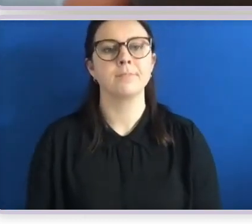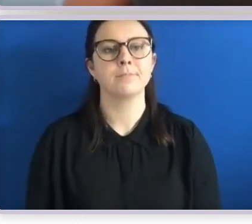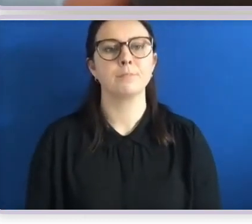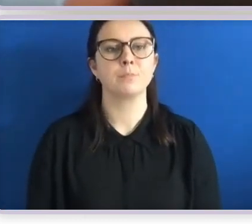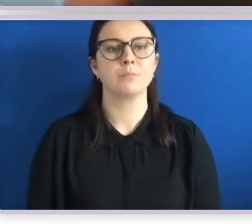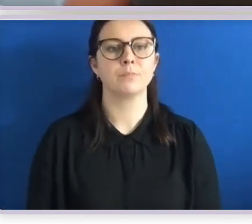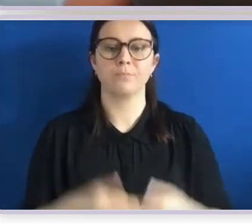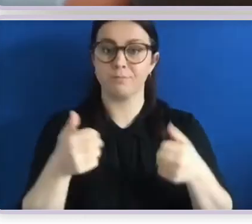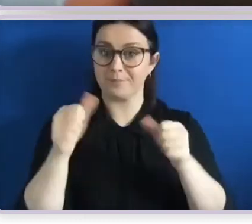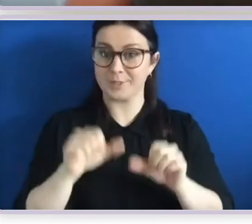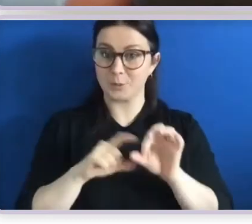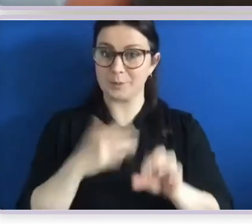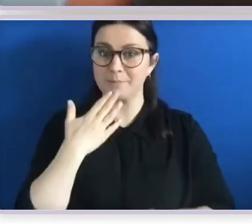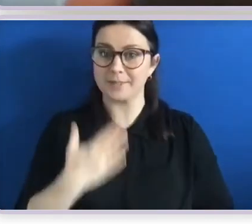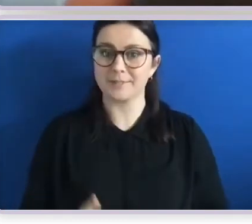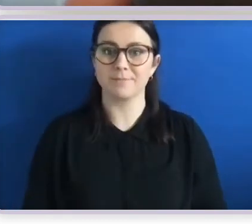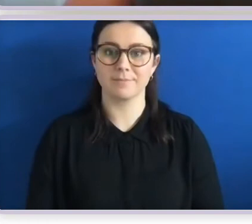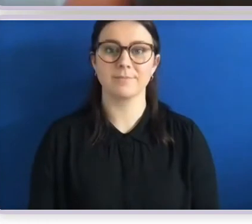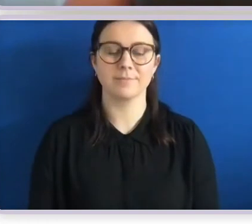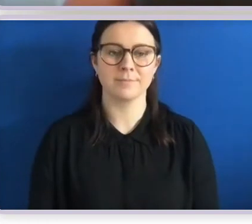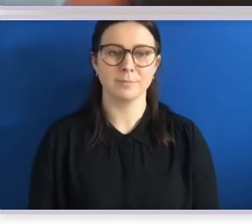Next one, please.